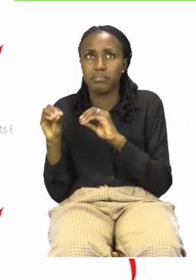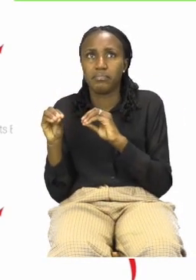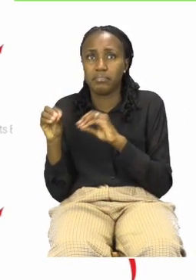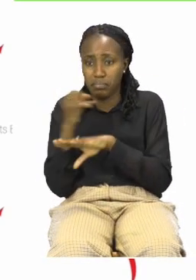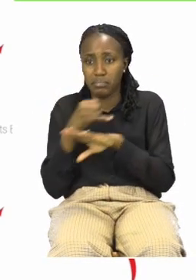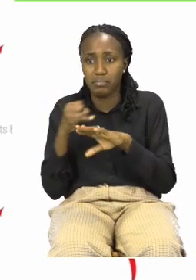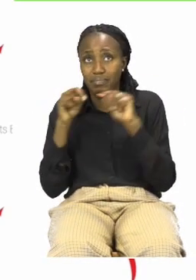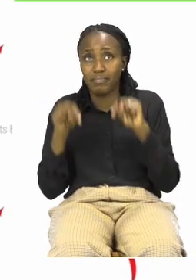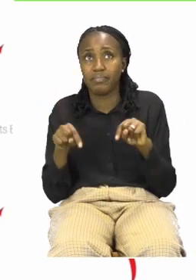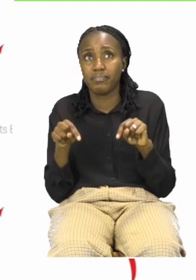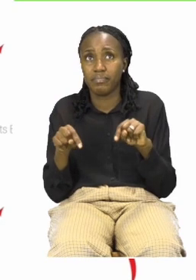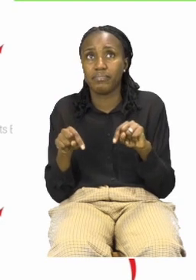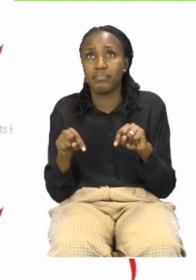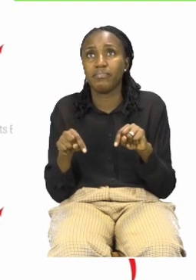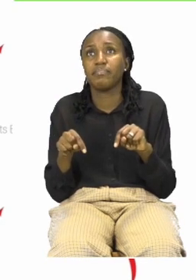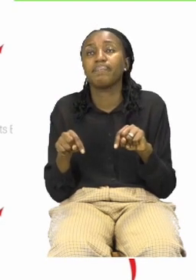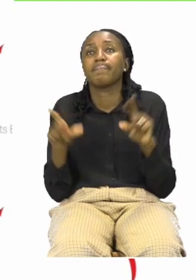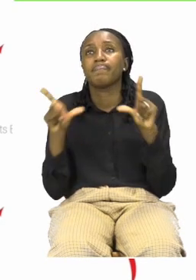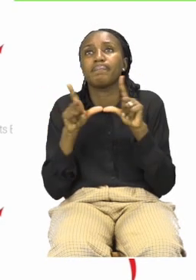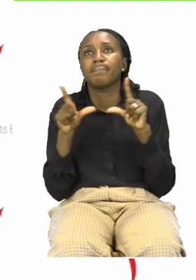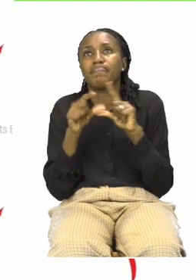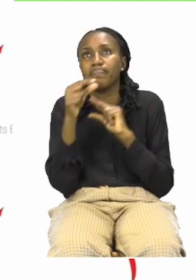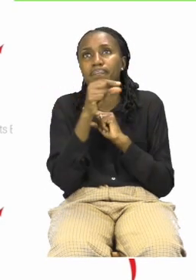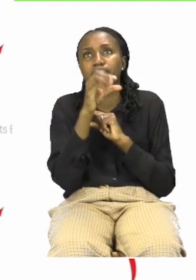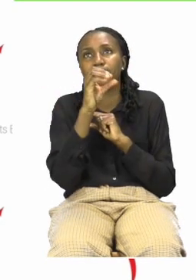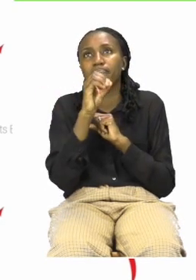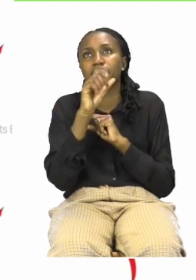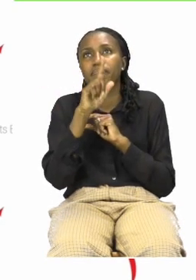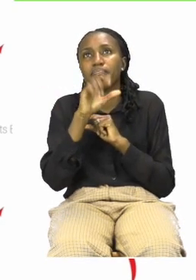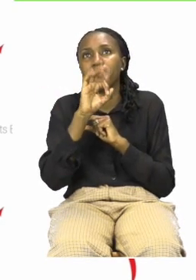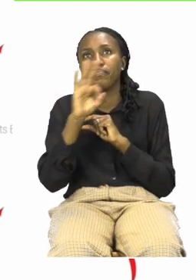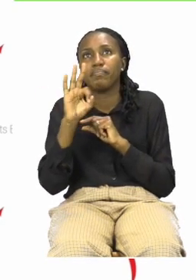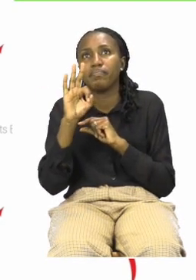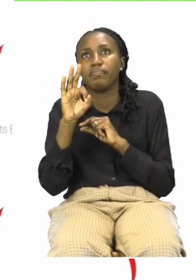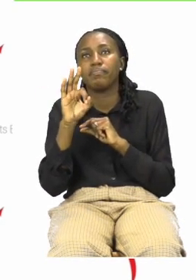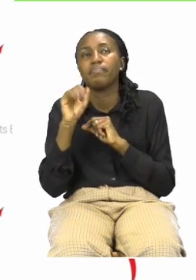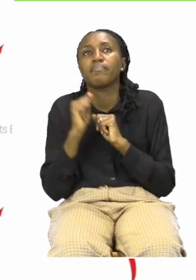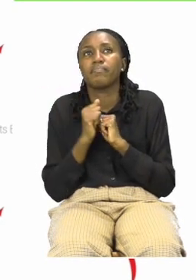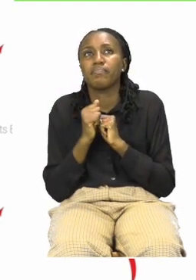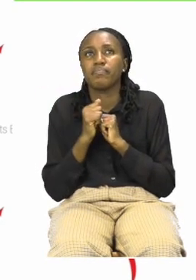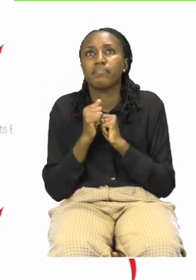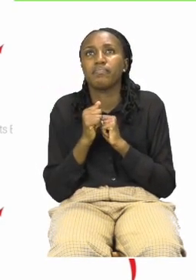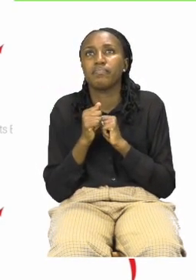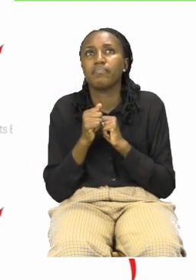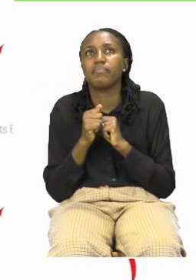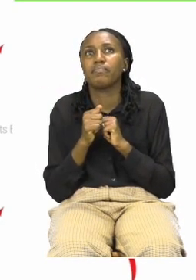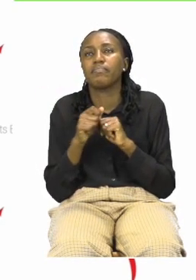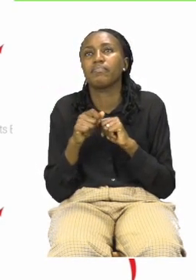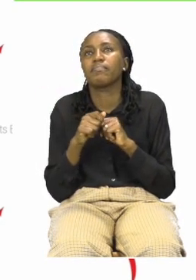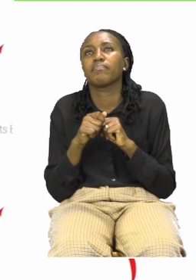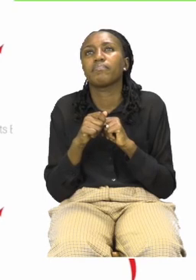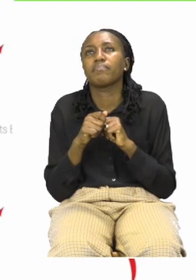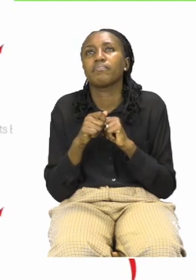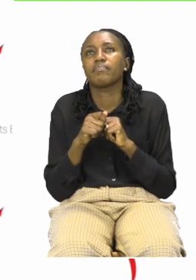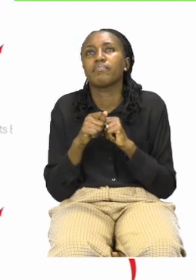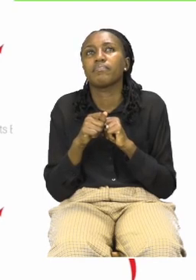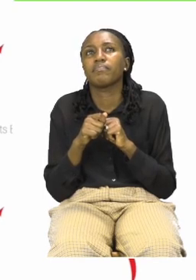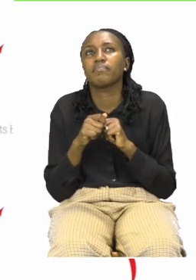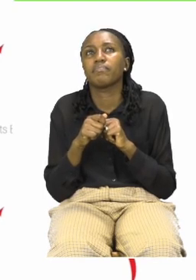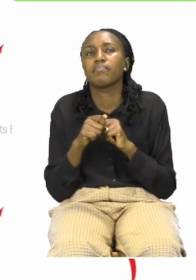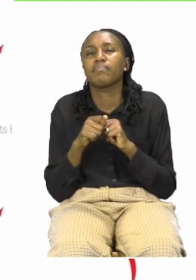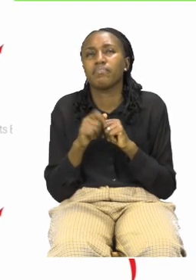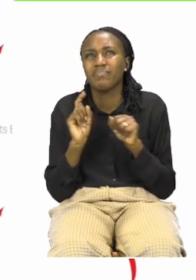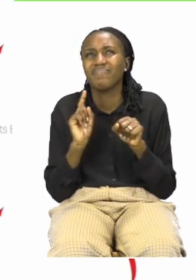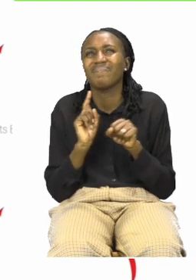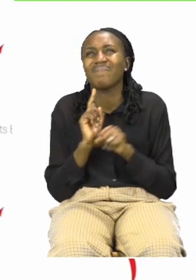location, which is the Winter Golf Course. At the Winter Country. At the Winter Country Club, yes. We do understand that the first